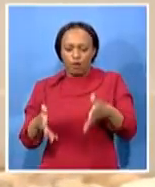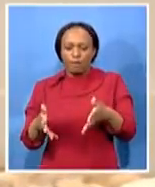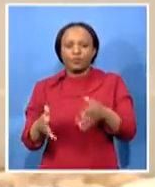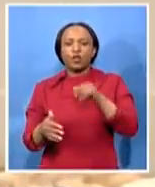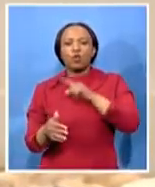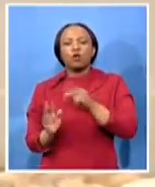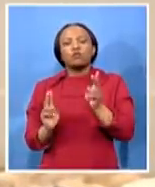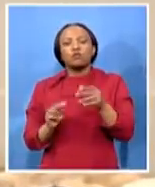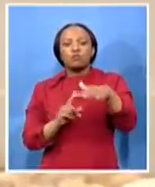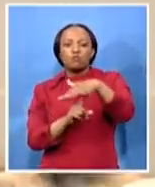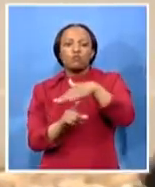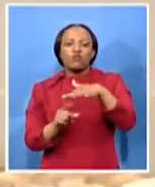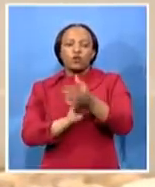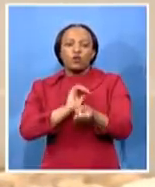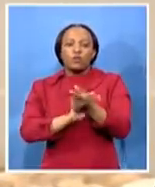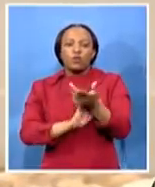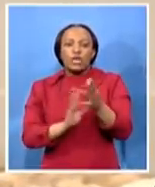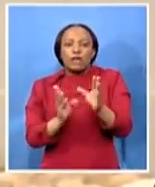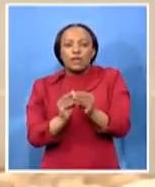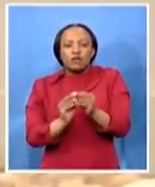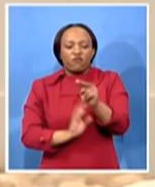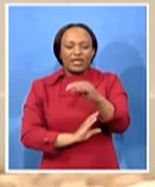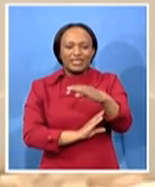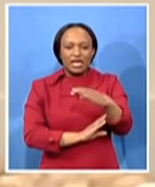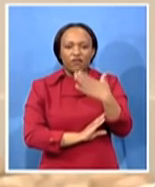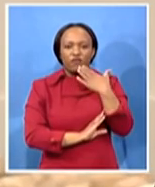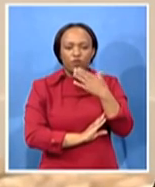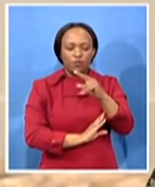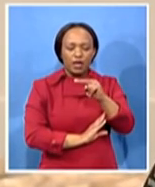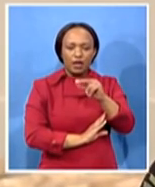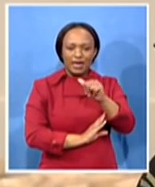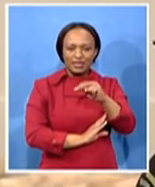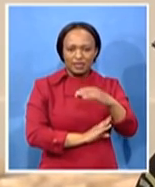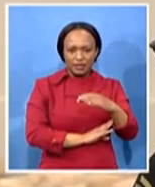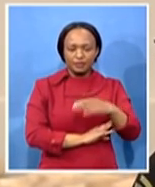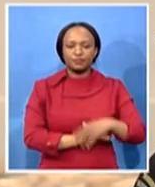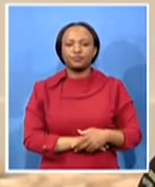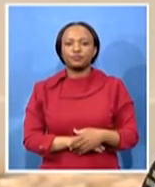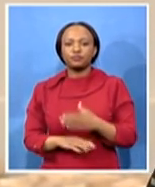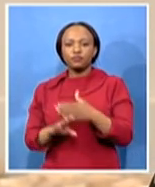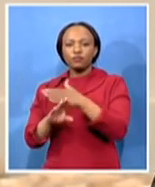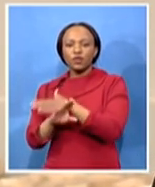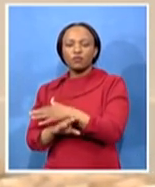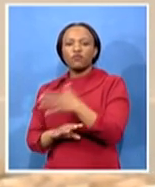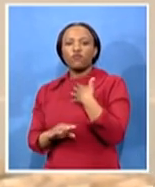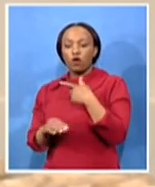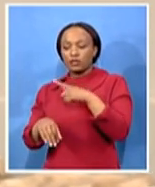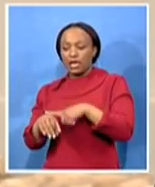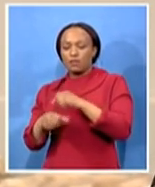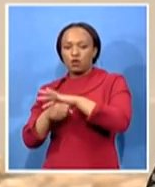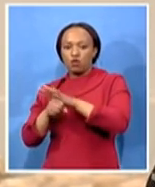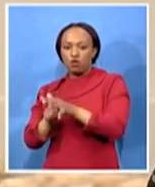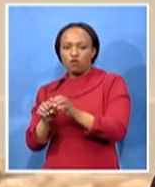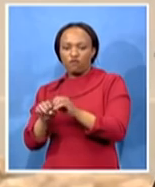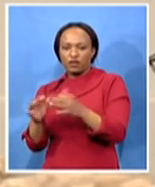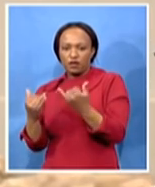National Executive Committee meetings. The ANC in recent times, particularly during this COVID-19 pandemic, has received a battering when it comes to allegations of corruption that